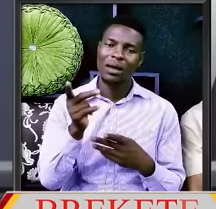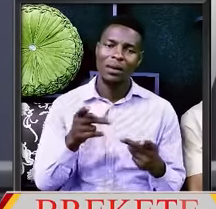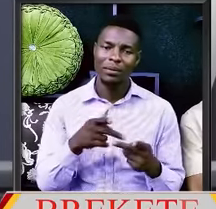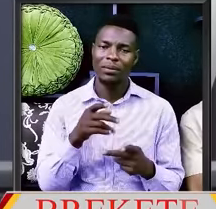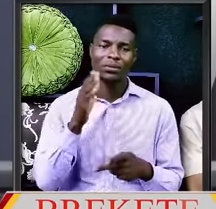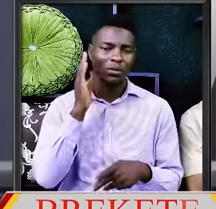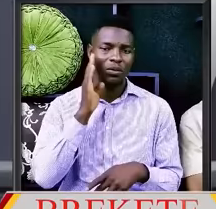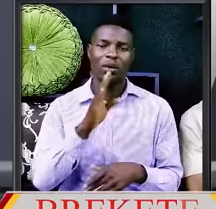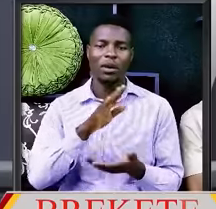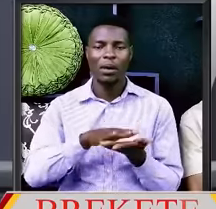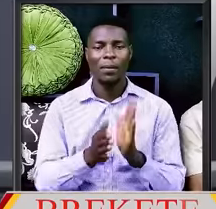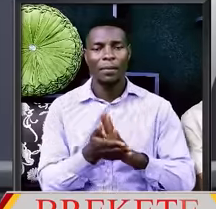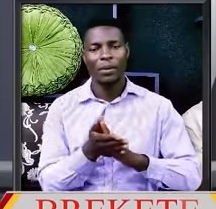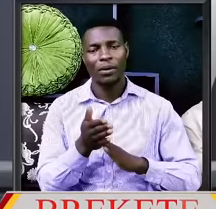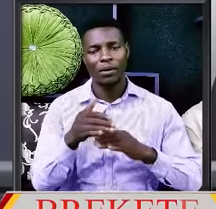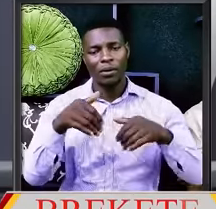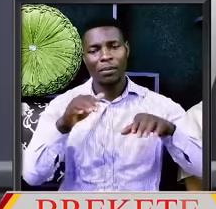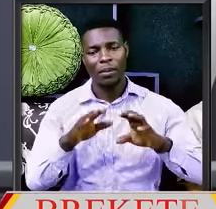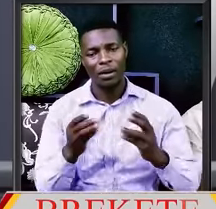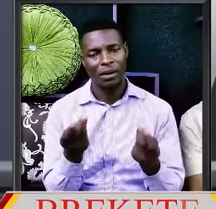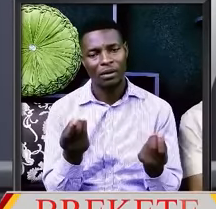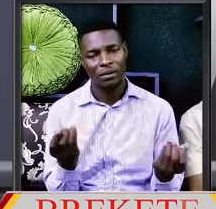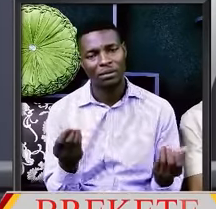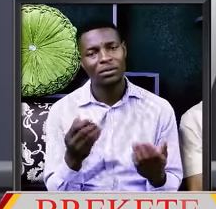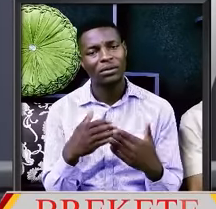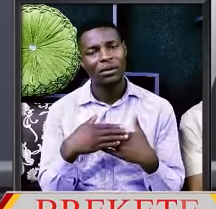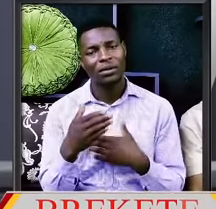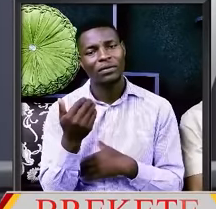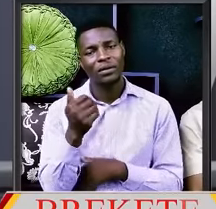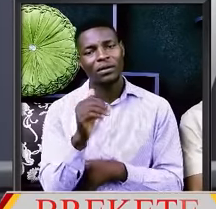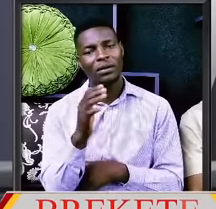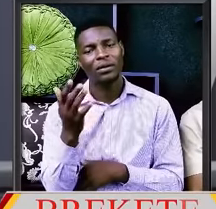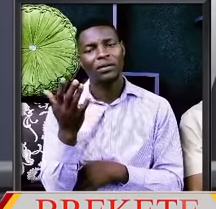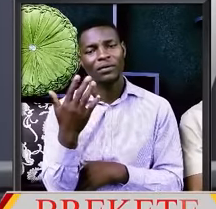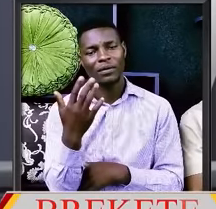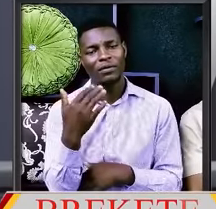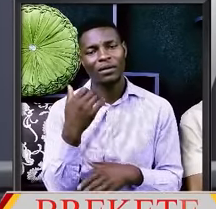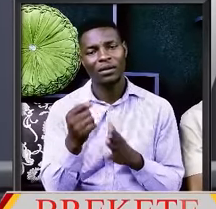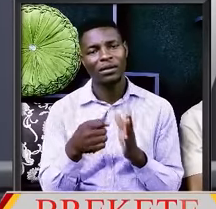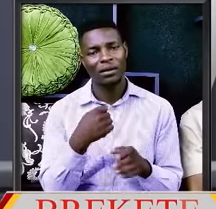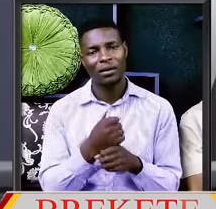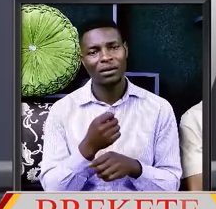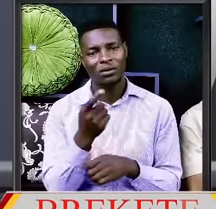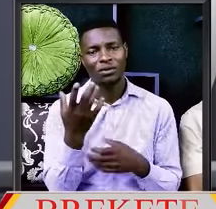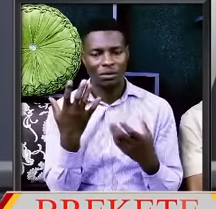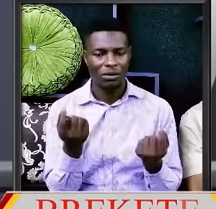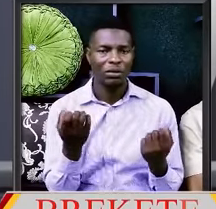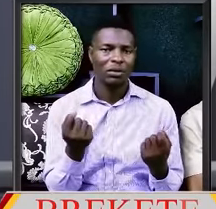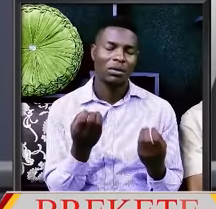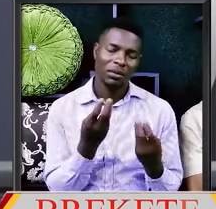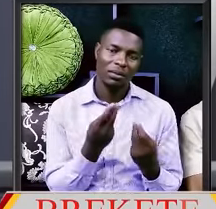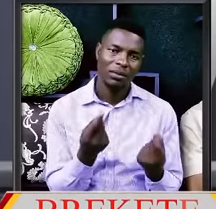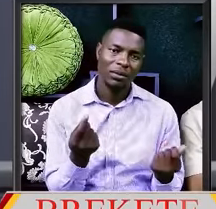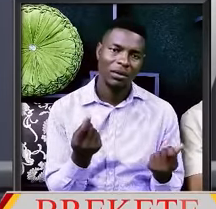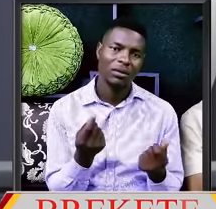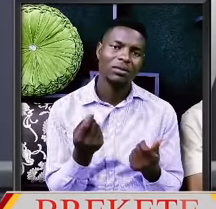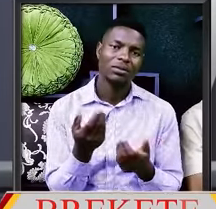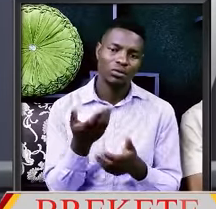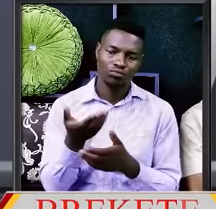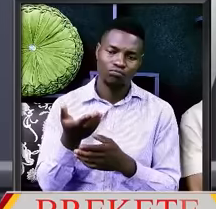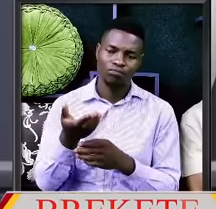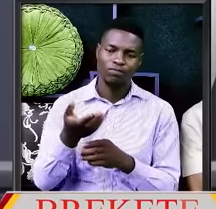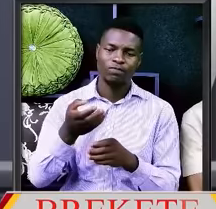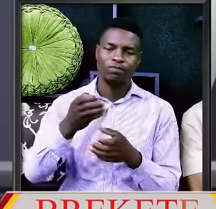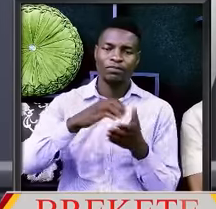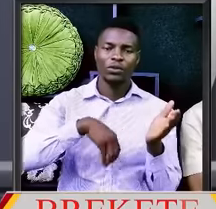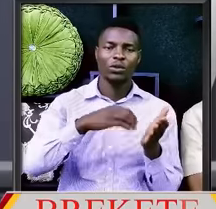10, 15 years, when I go claim on a land, then they go commode their bones, put for inside wheelbarrow, relocate them